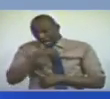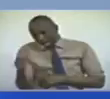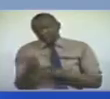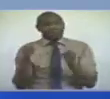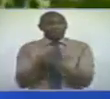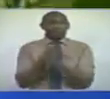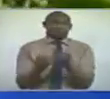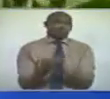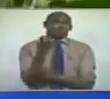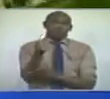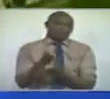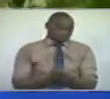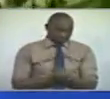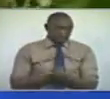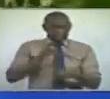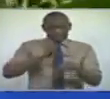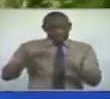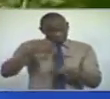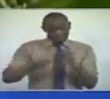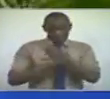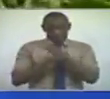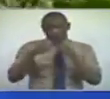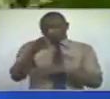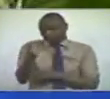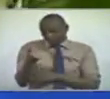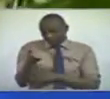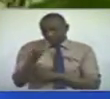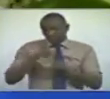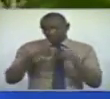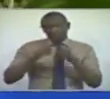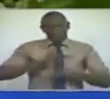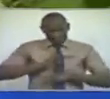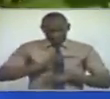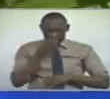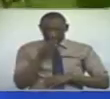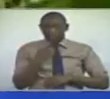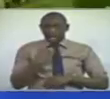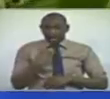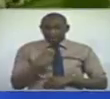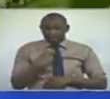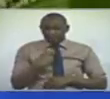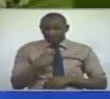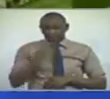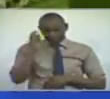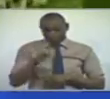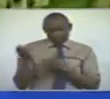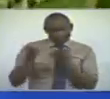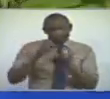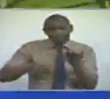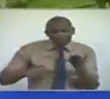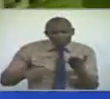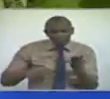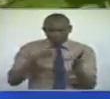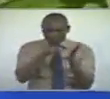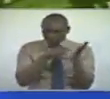be cultivated. Once we support the farmers to produce enough, we also have to bring in